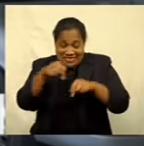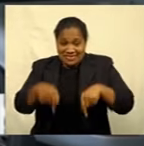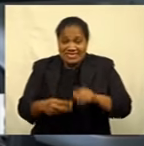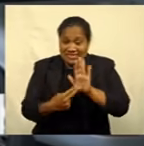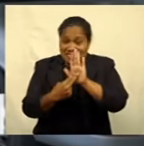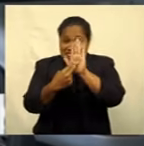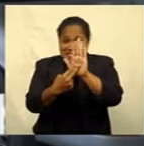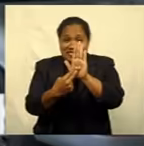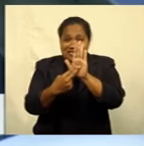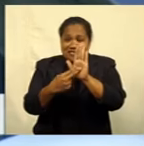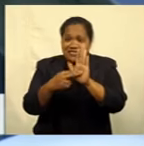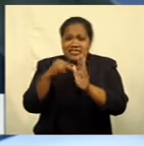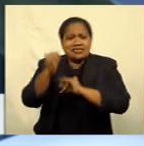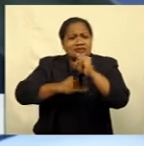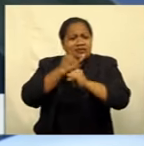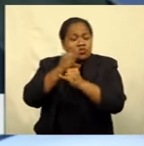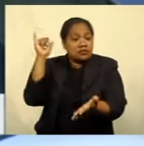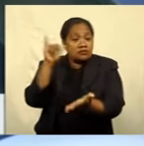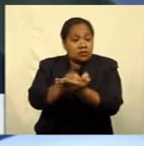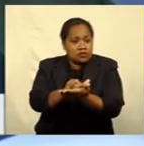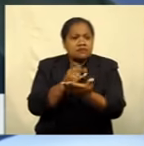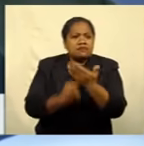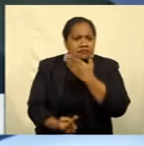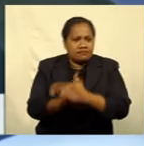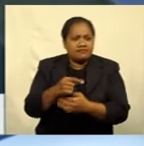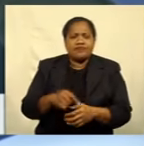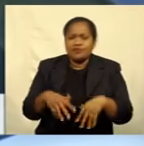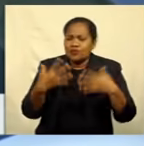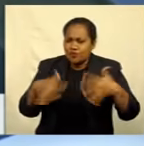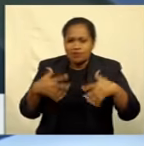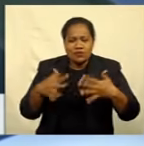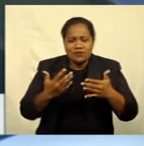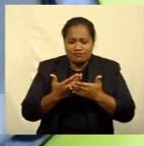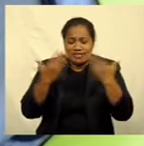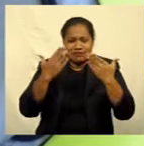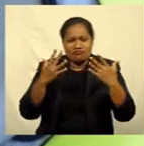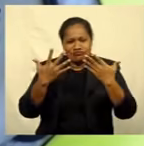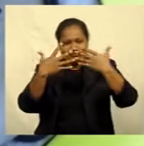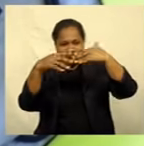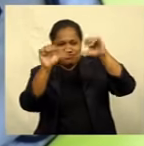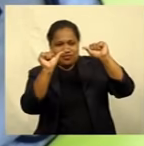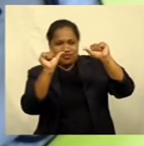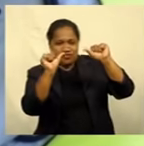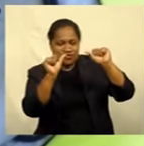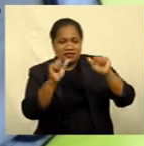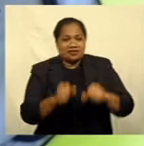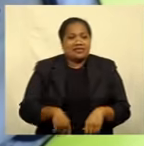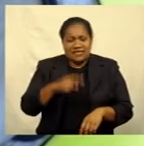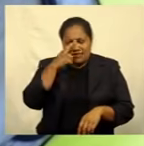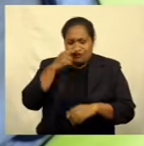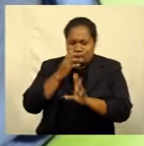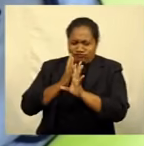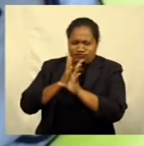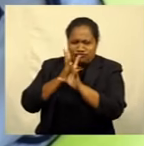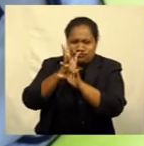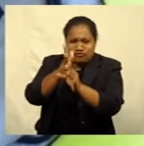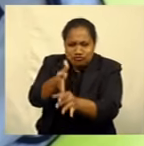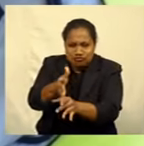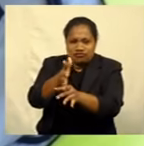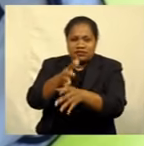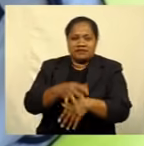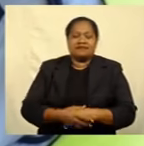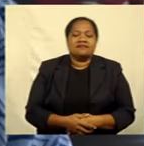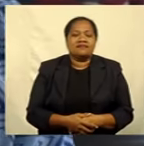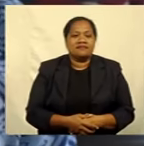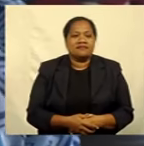Nandi International Airport has been hailed a huge success, as the response has been overwhelming. On